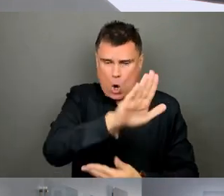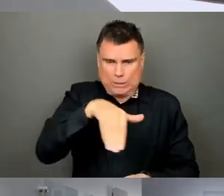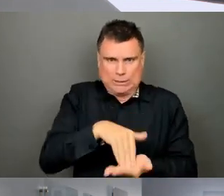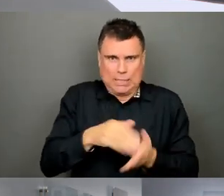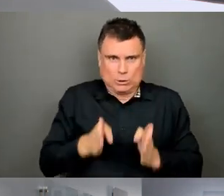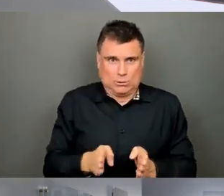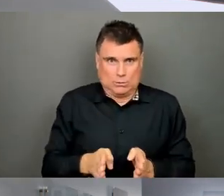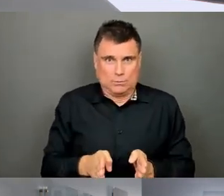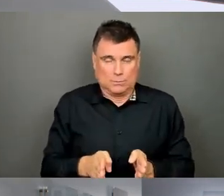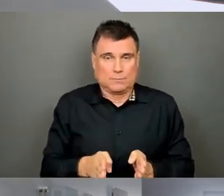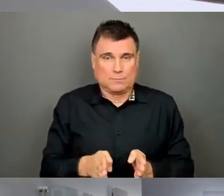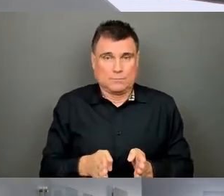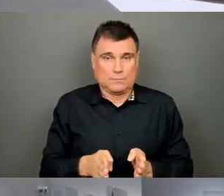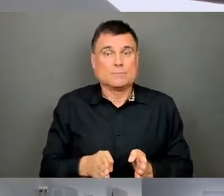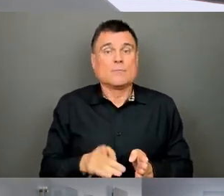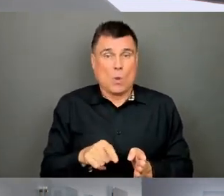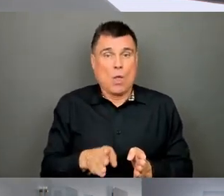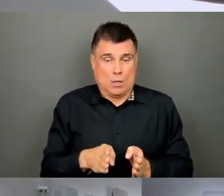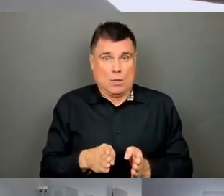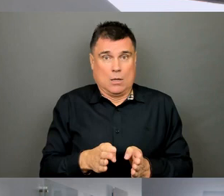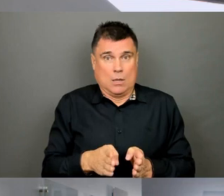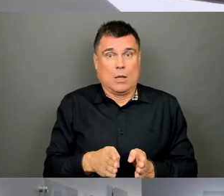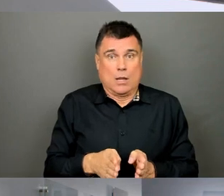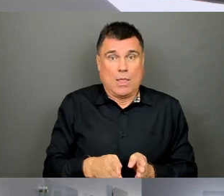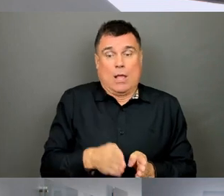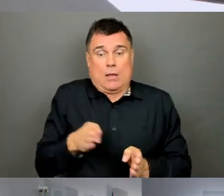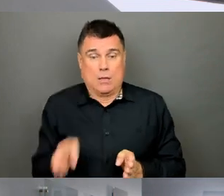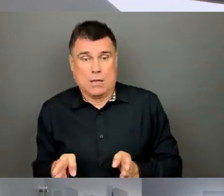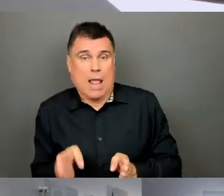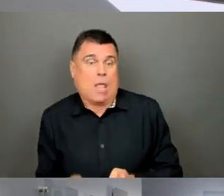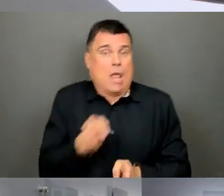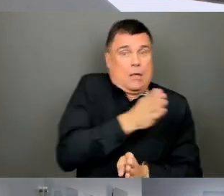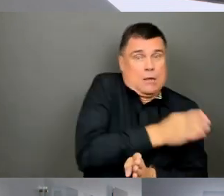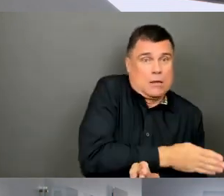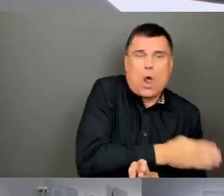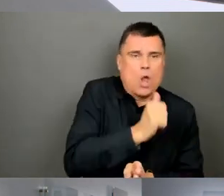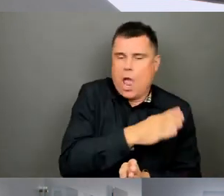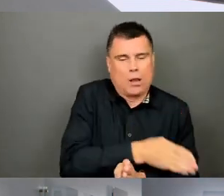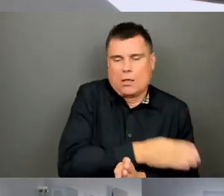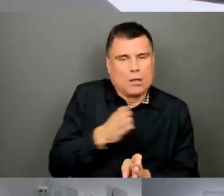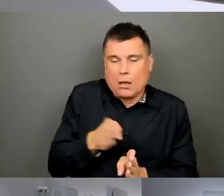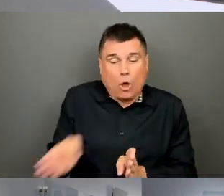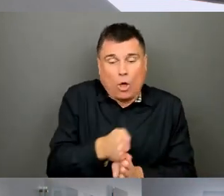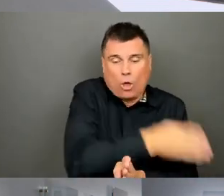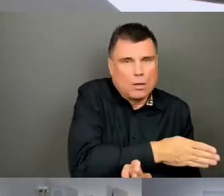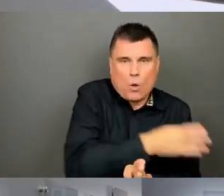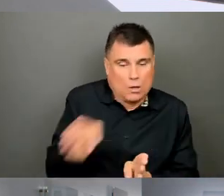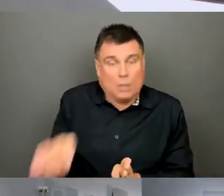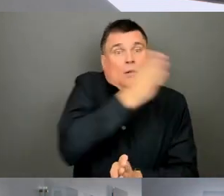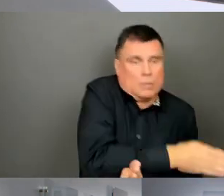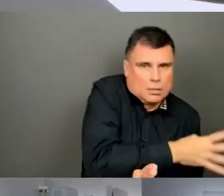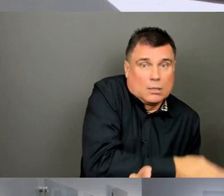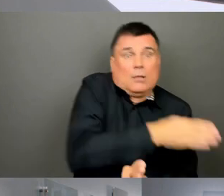going to move to the side, and we're going to skip that center to go to the other side, making the movement bigger. So we're not going to actually have a center to come back